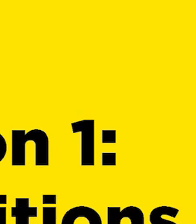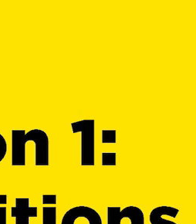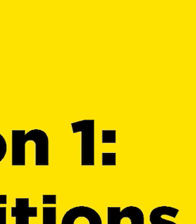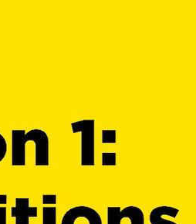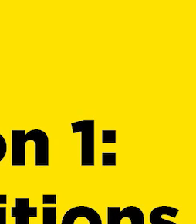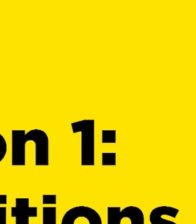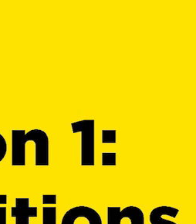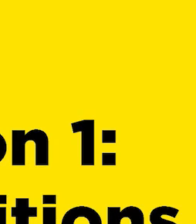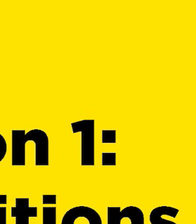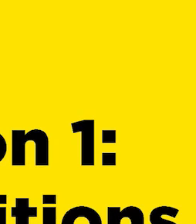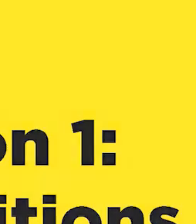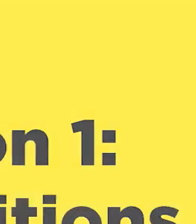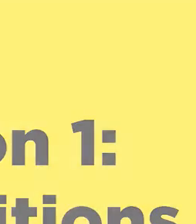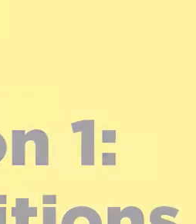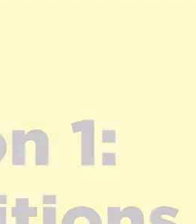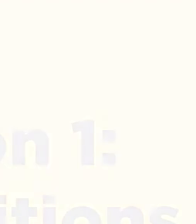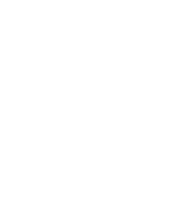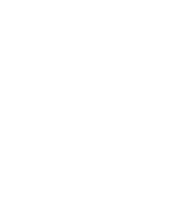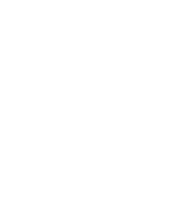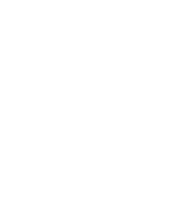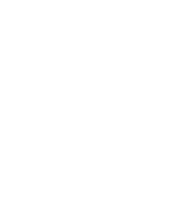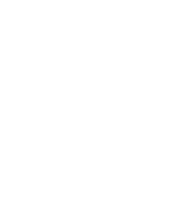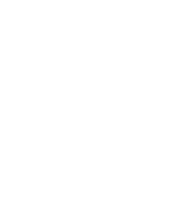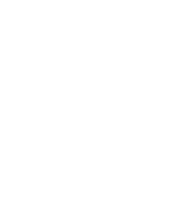and Directions.